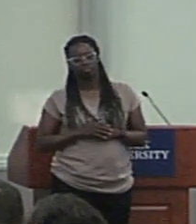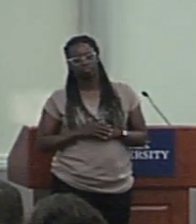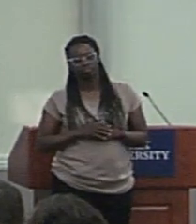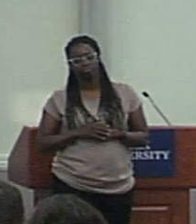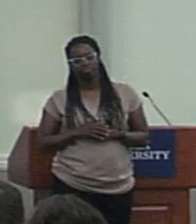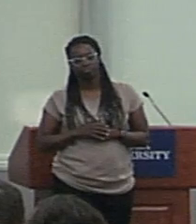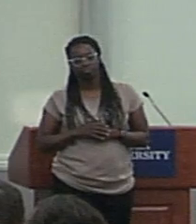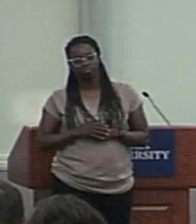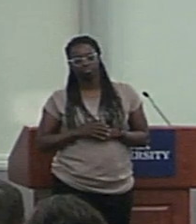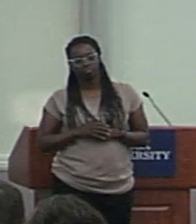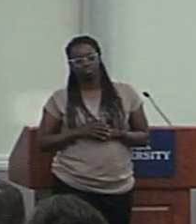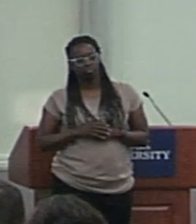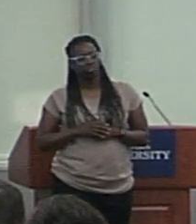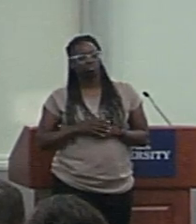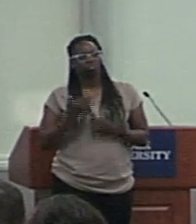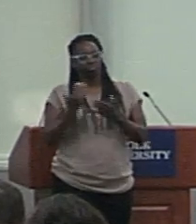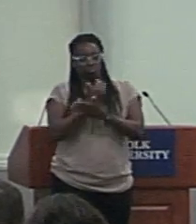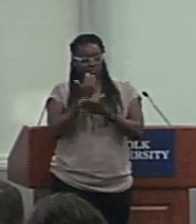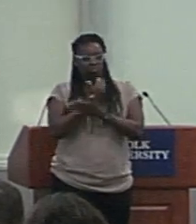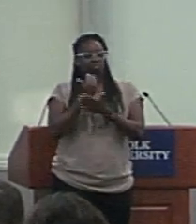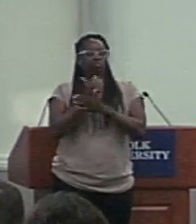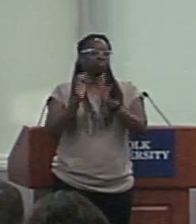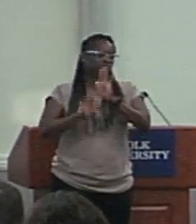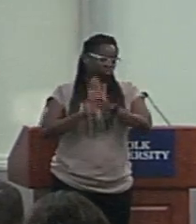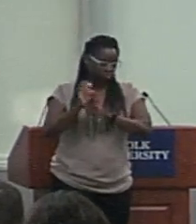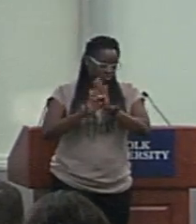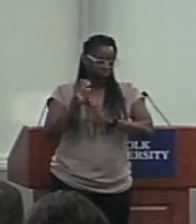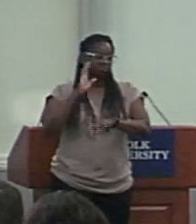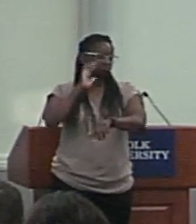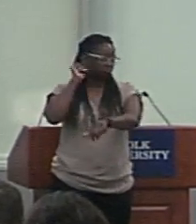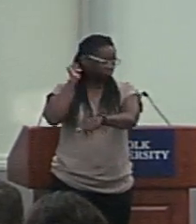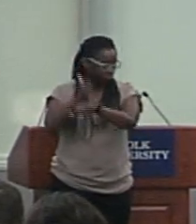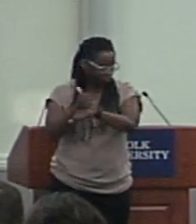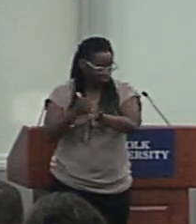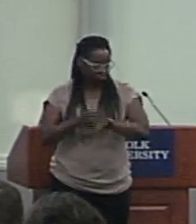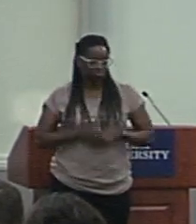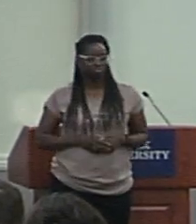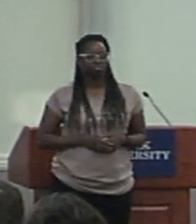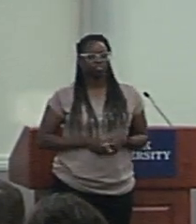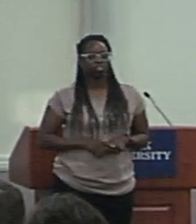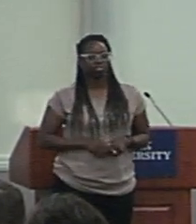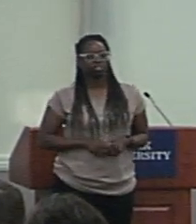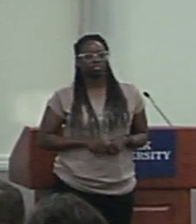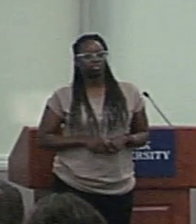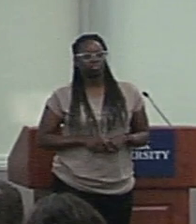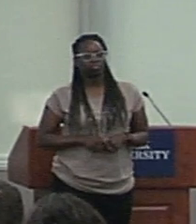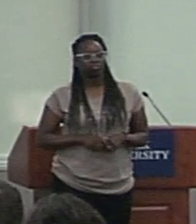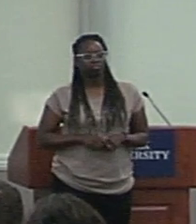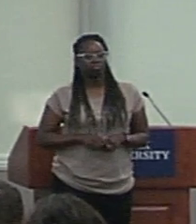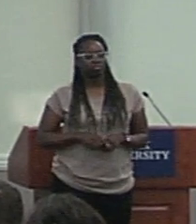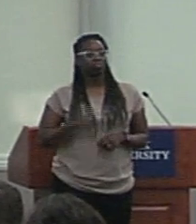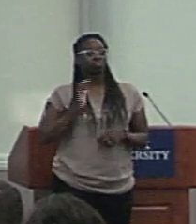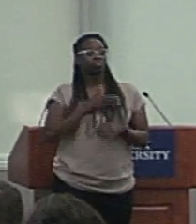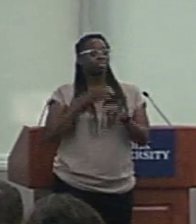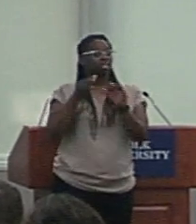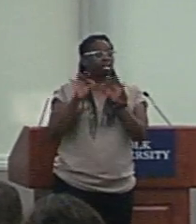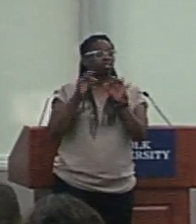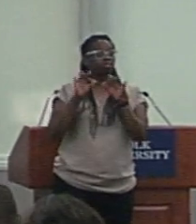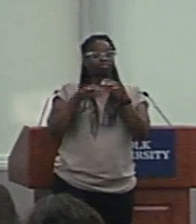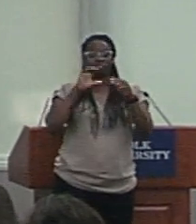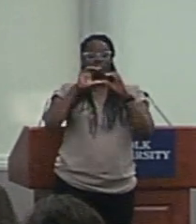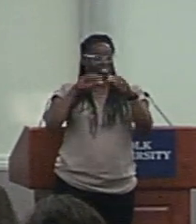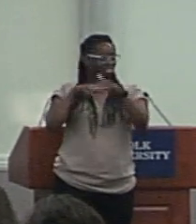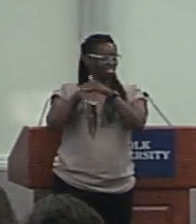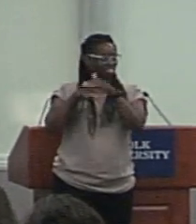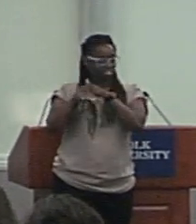about that. Communication access, I want to give a shout out to our Office of Language and Communication Access. We work very closely with